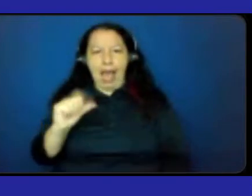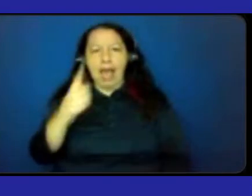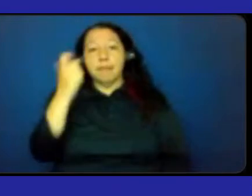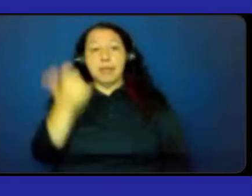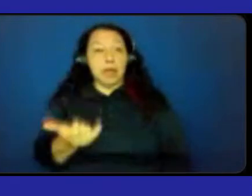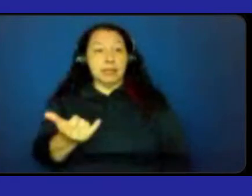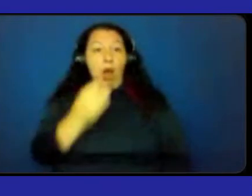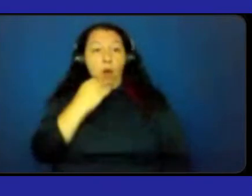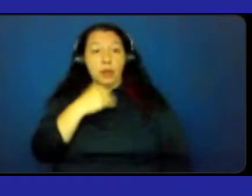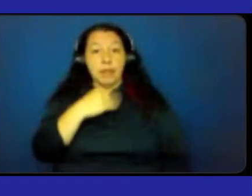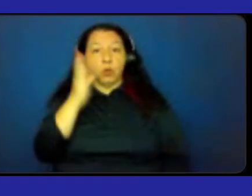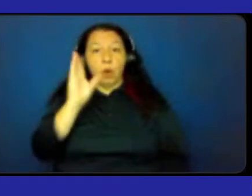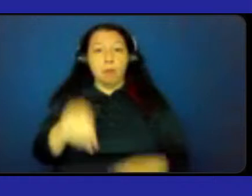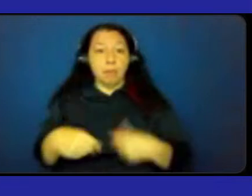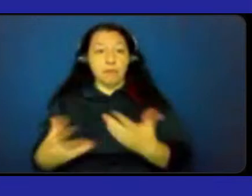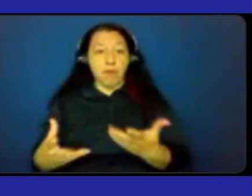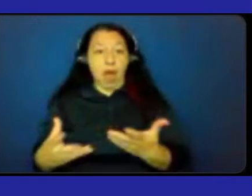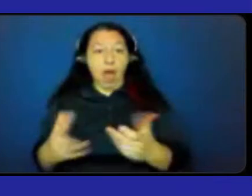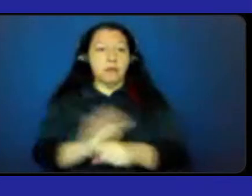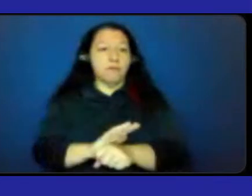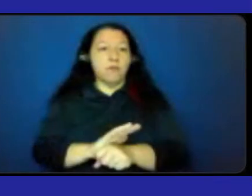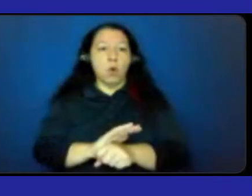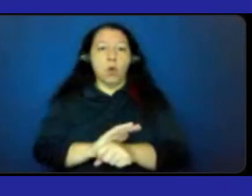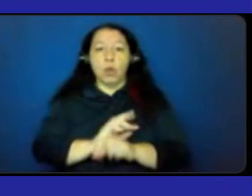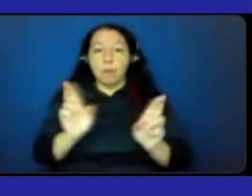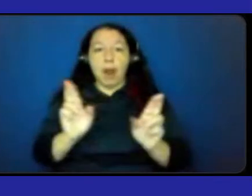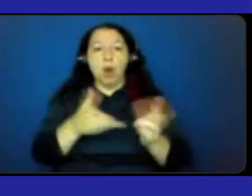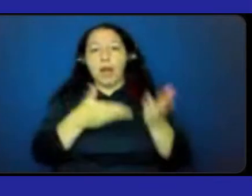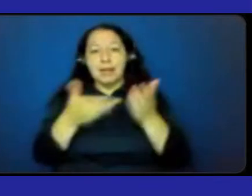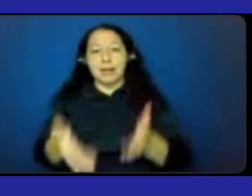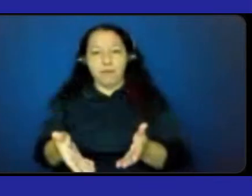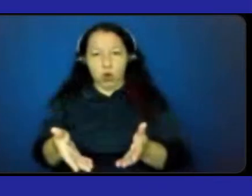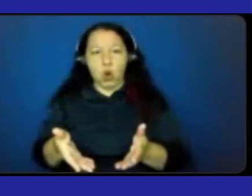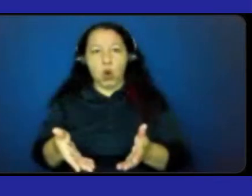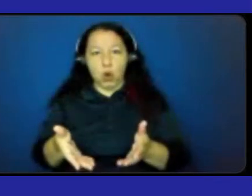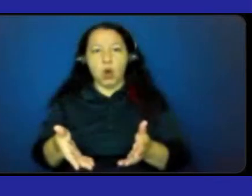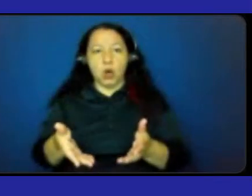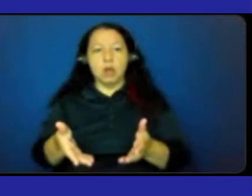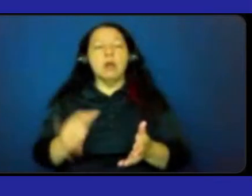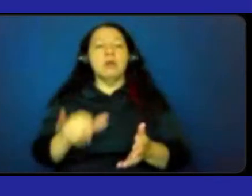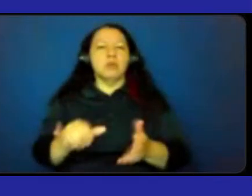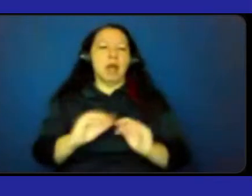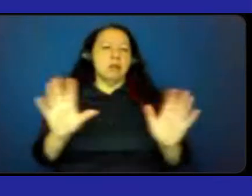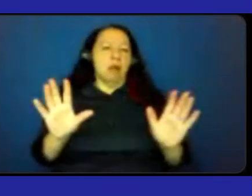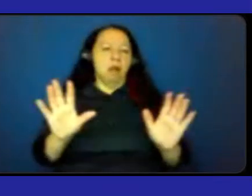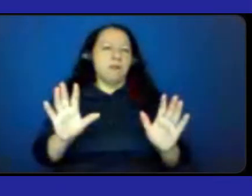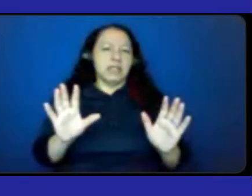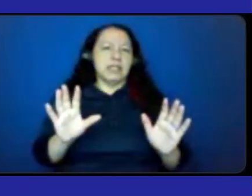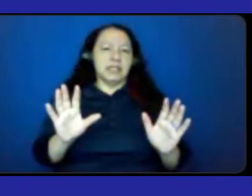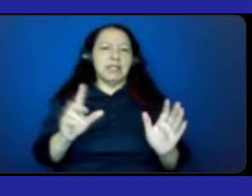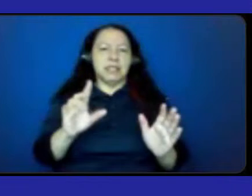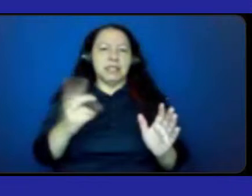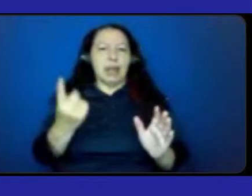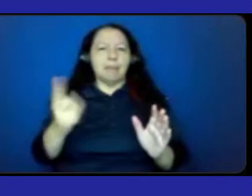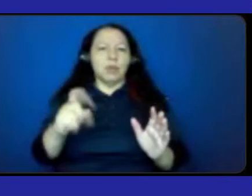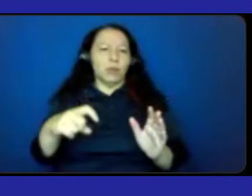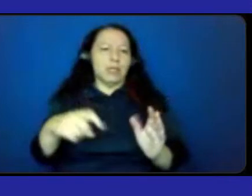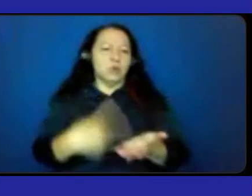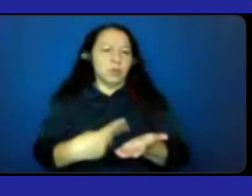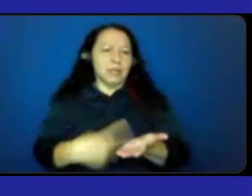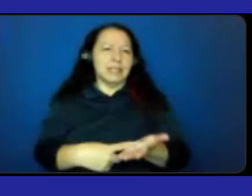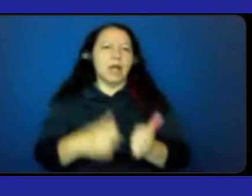meals are being provided, fully prepared and delivered. So that's obviously a discussion with the